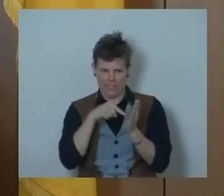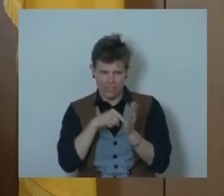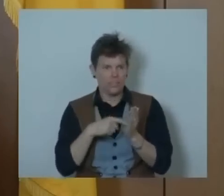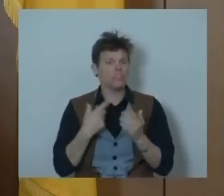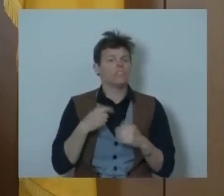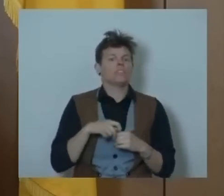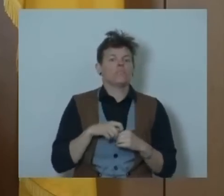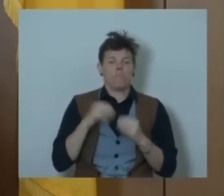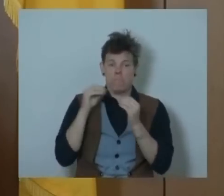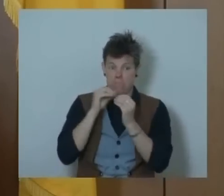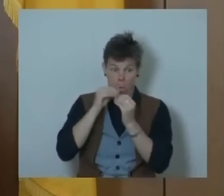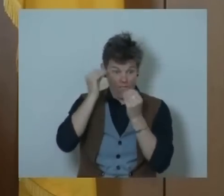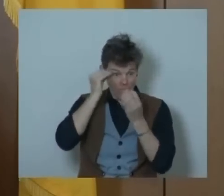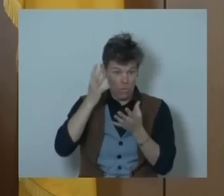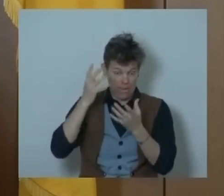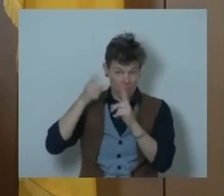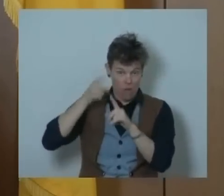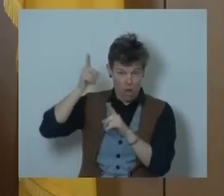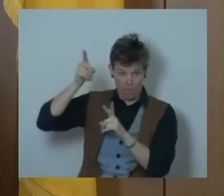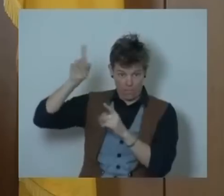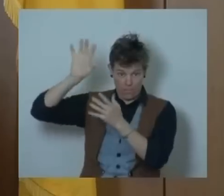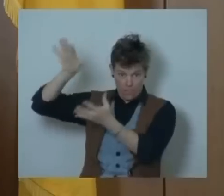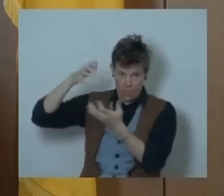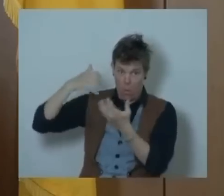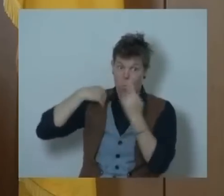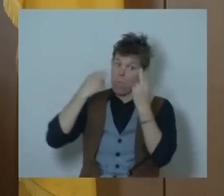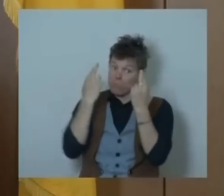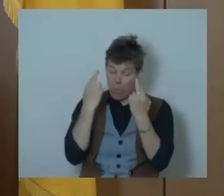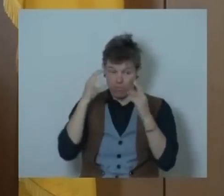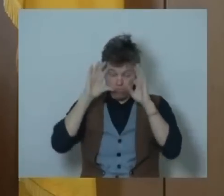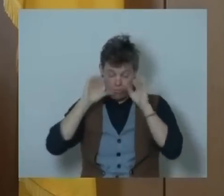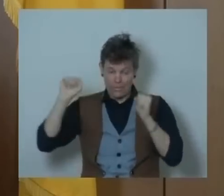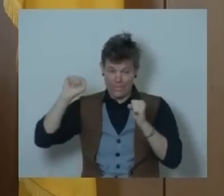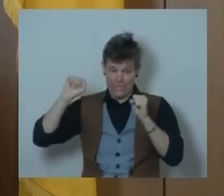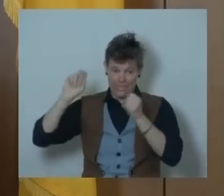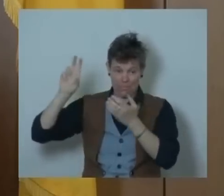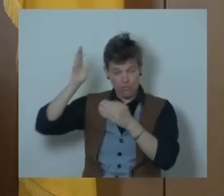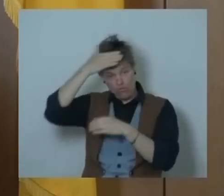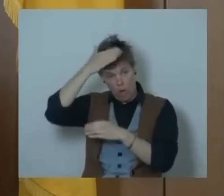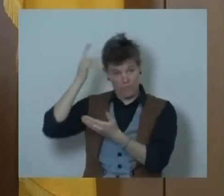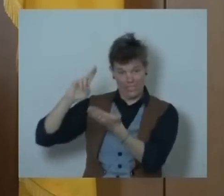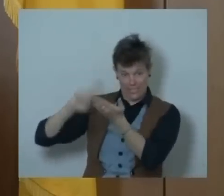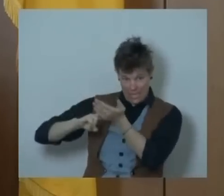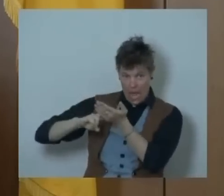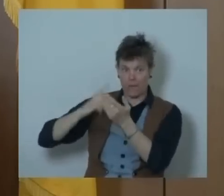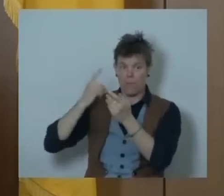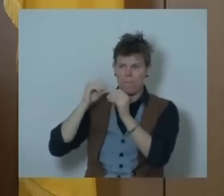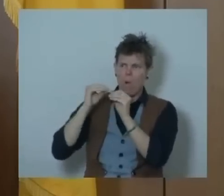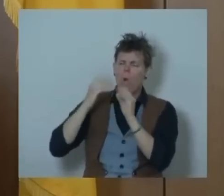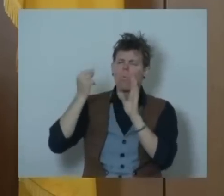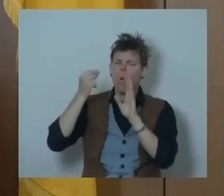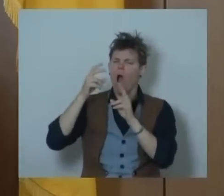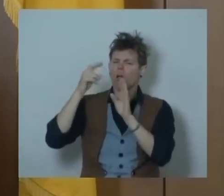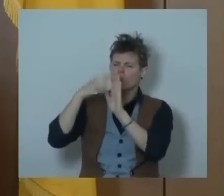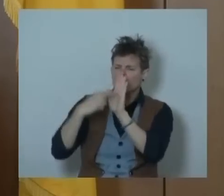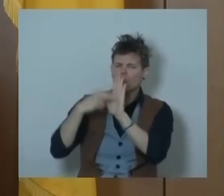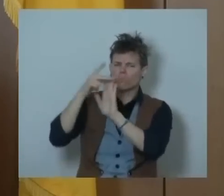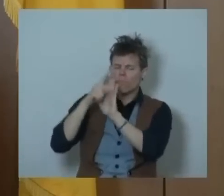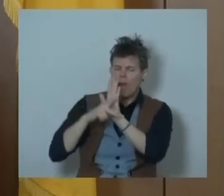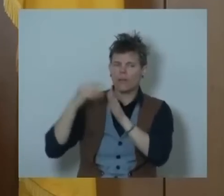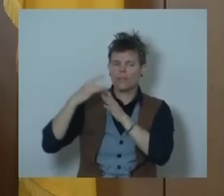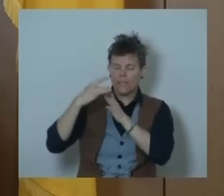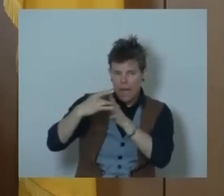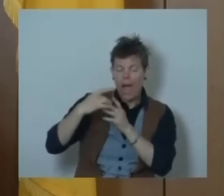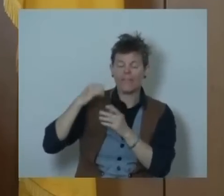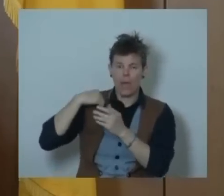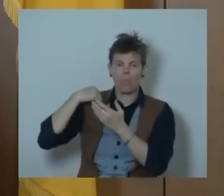the president to sign them. And again, as we get clarity and guidance, I'm hoping that that minimizes the impact on